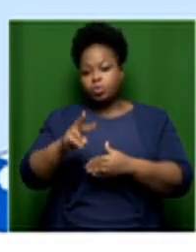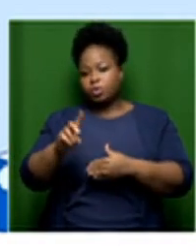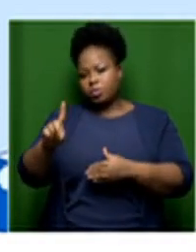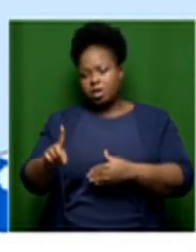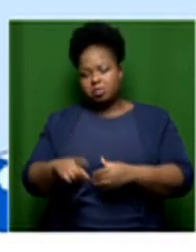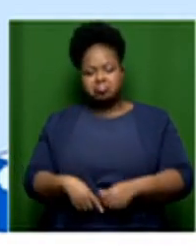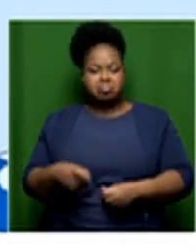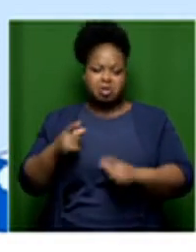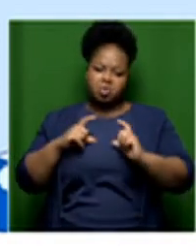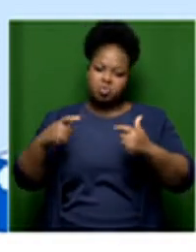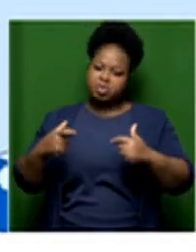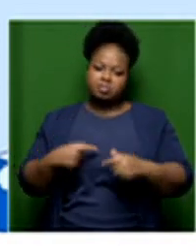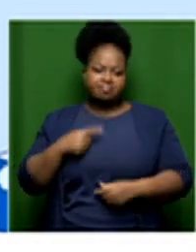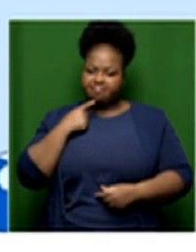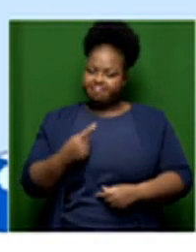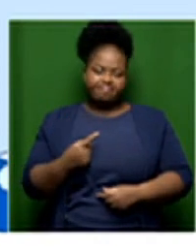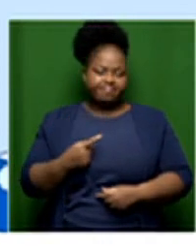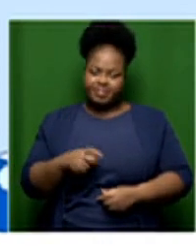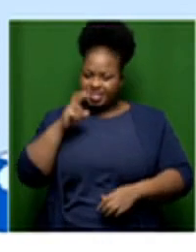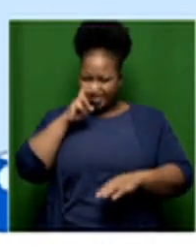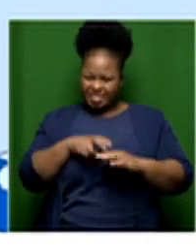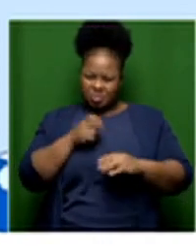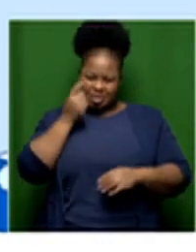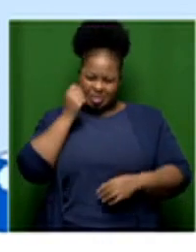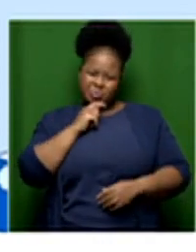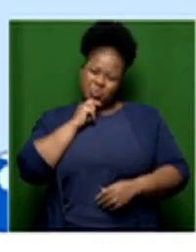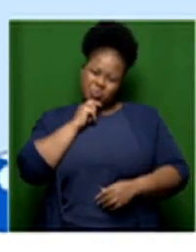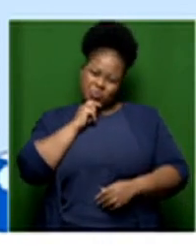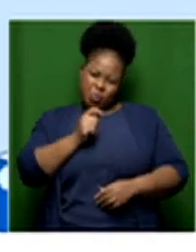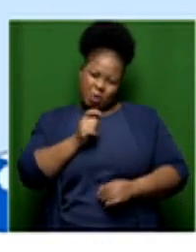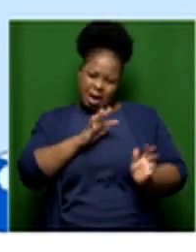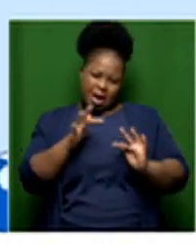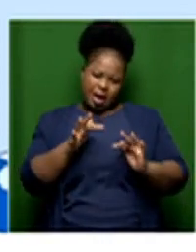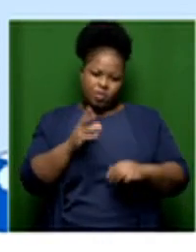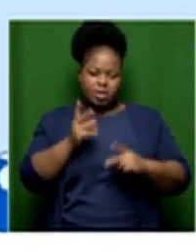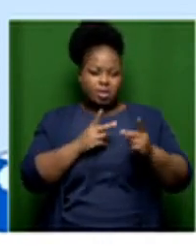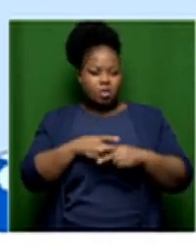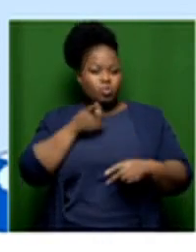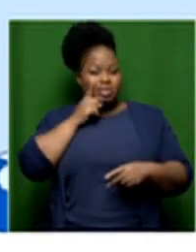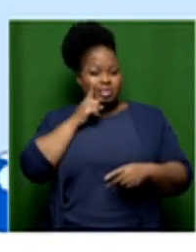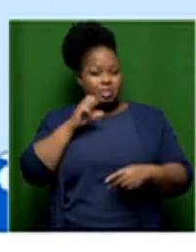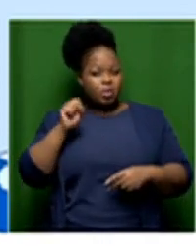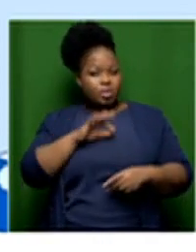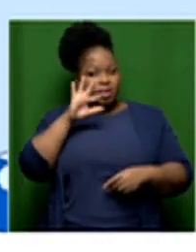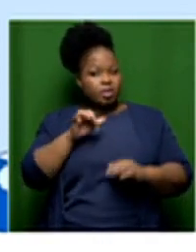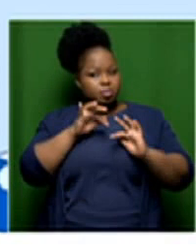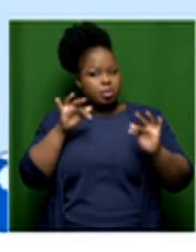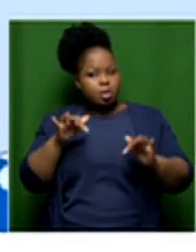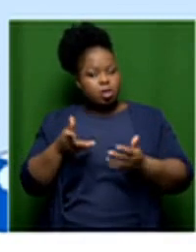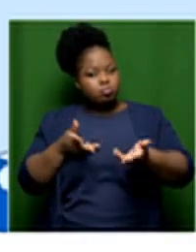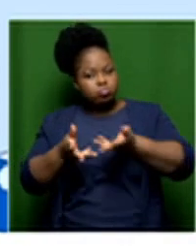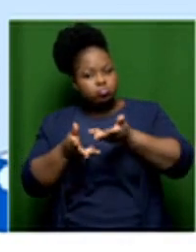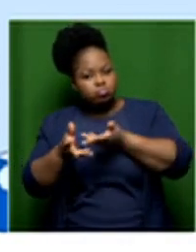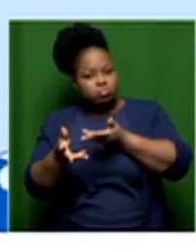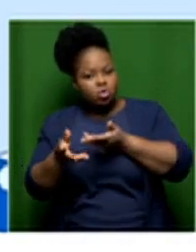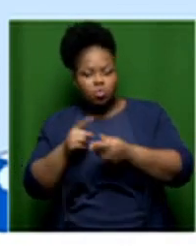The committee said they needed to first understand those. We need also to take the South African public with us so that